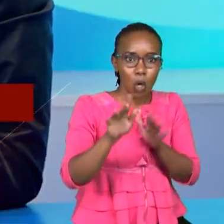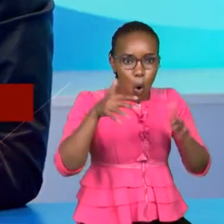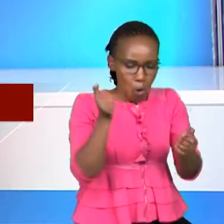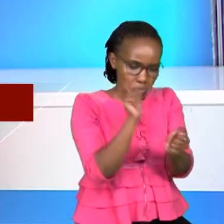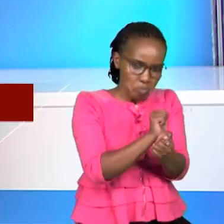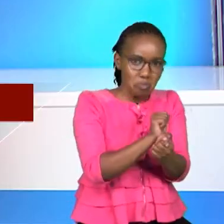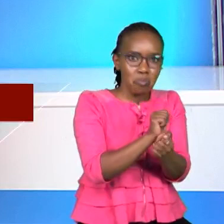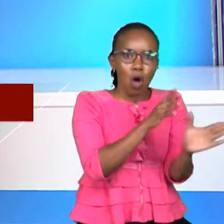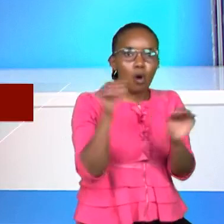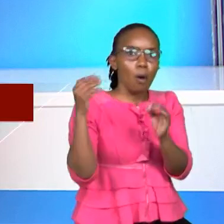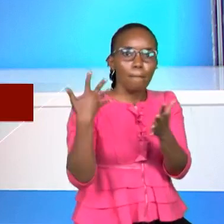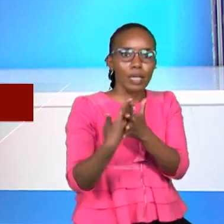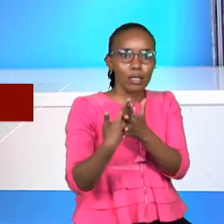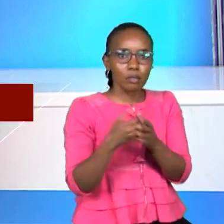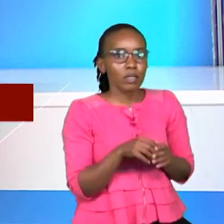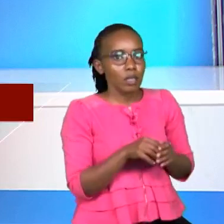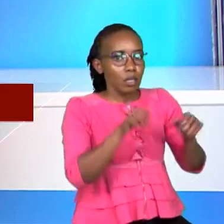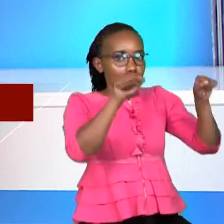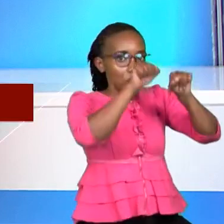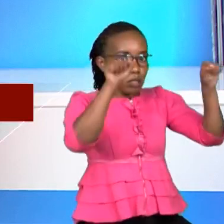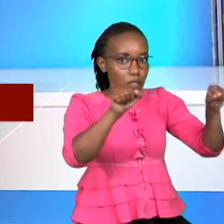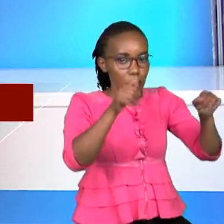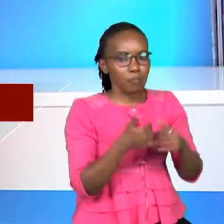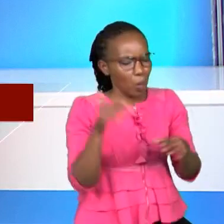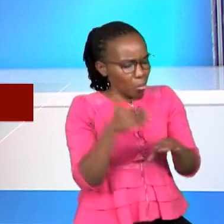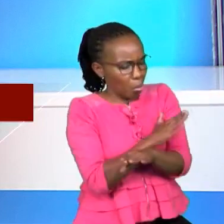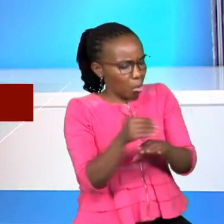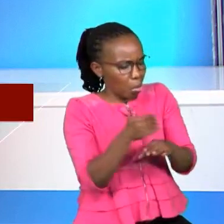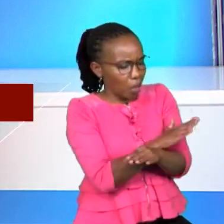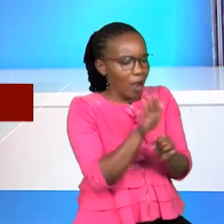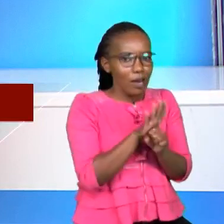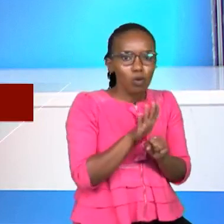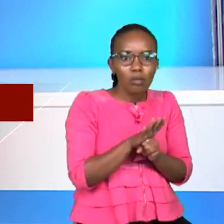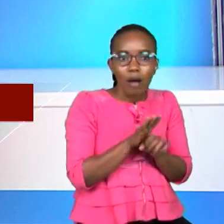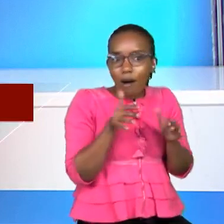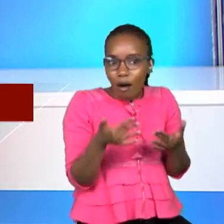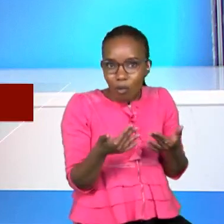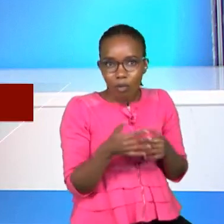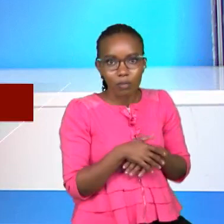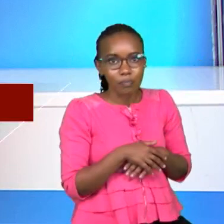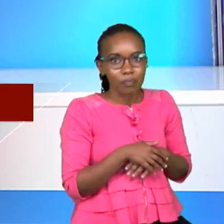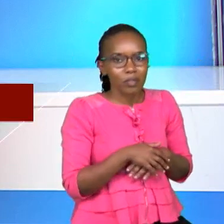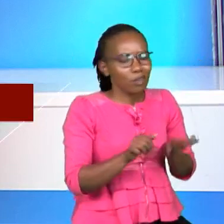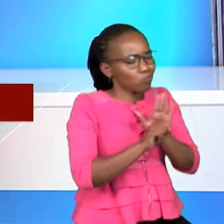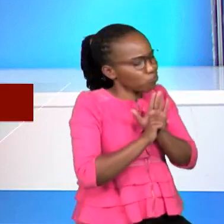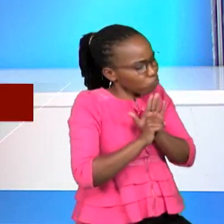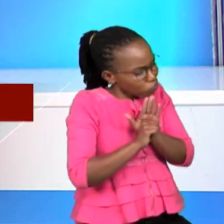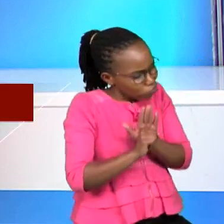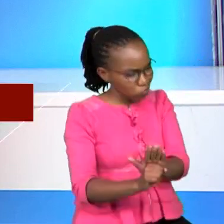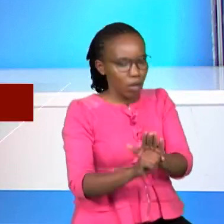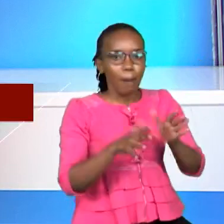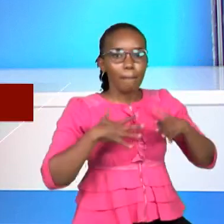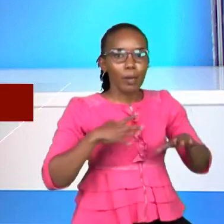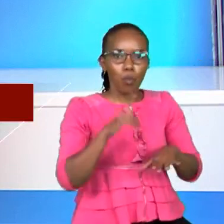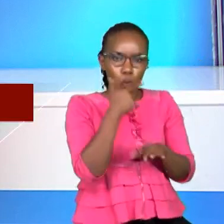time. Mm. So the system, unfortunately, has been rigged to such a way that it is going to it's suppressing the people